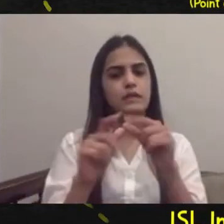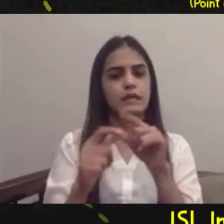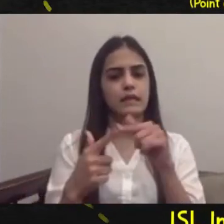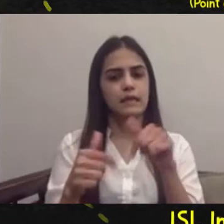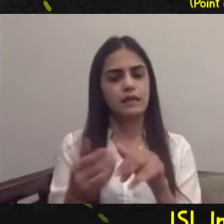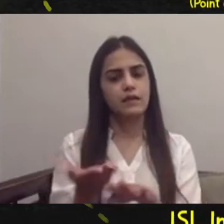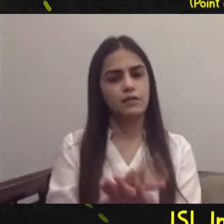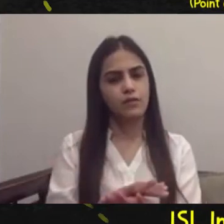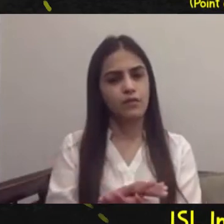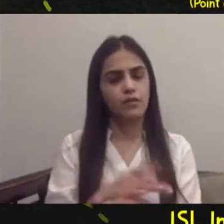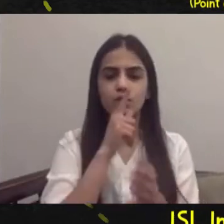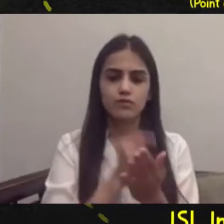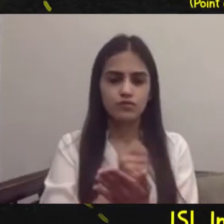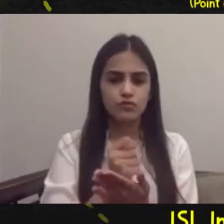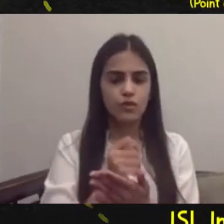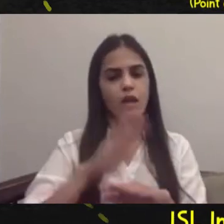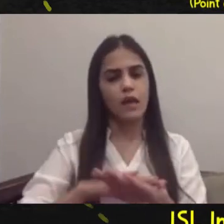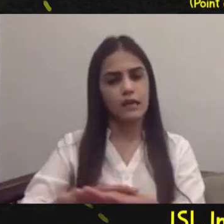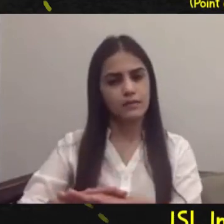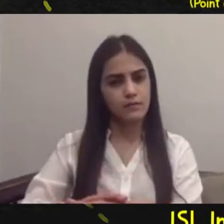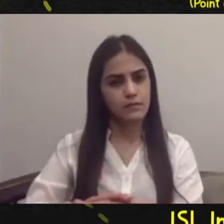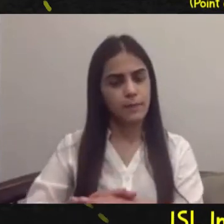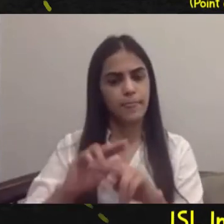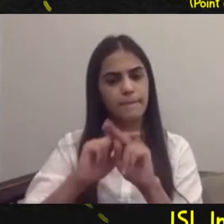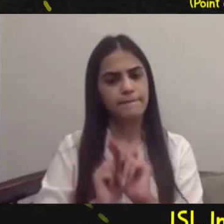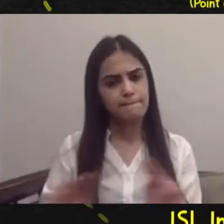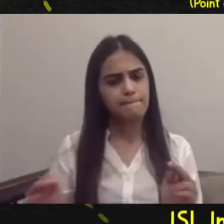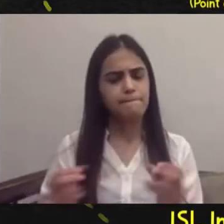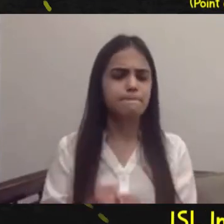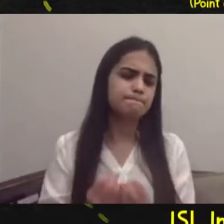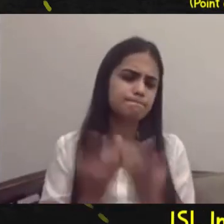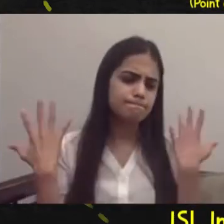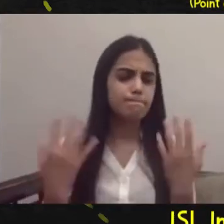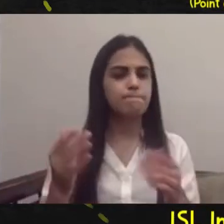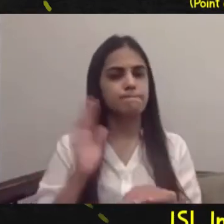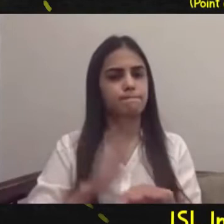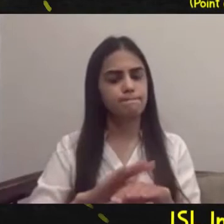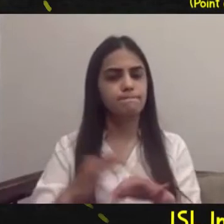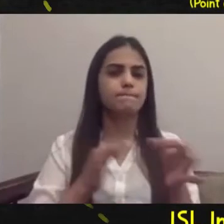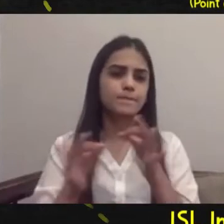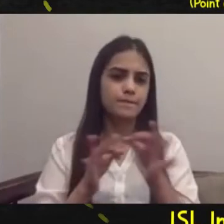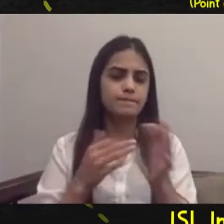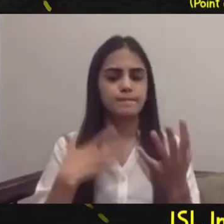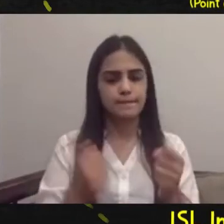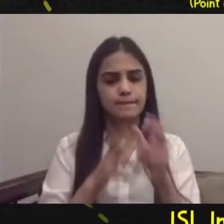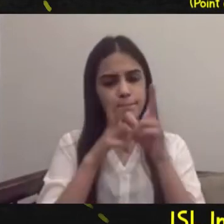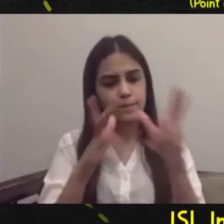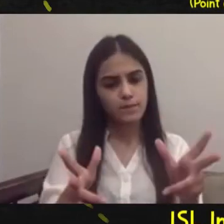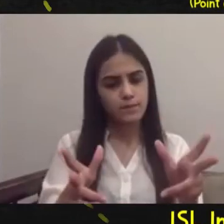we trust the experience of our bodies. There's lots and lots and lots of examples, but I really wanted to stick with the sleep